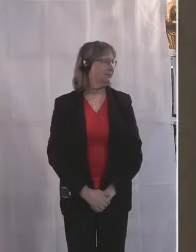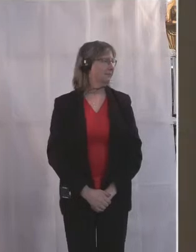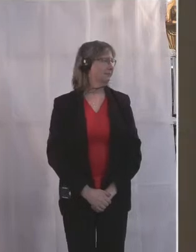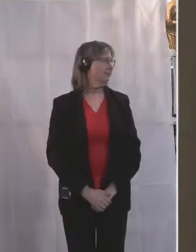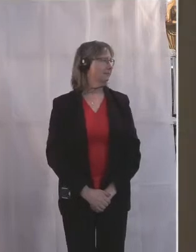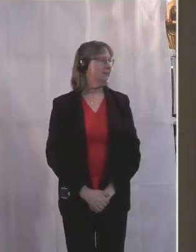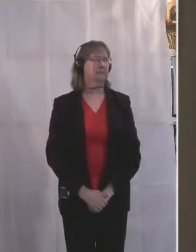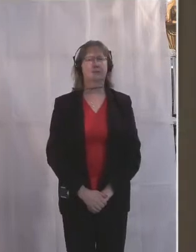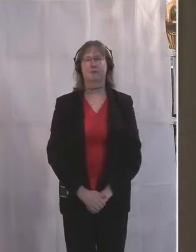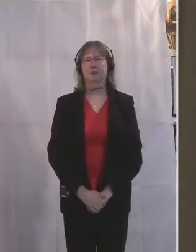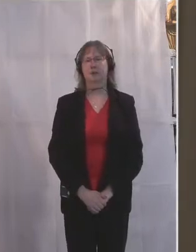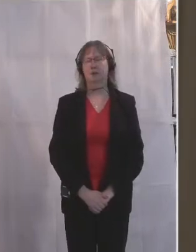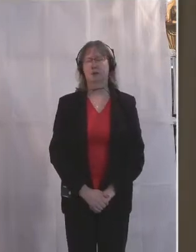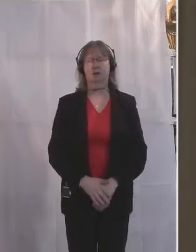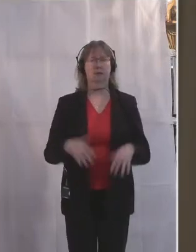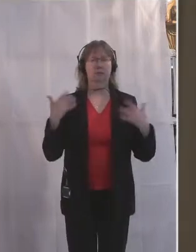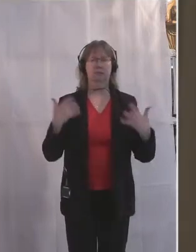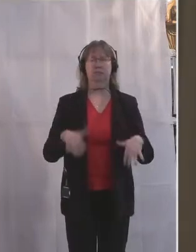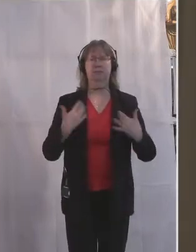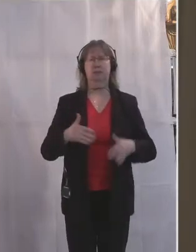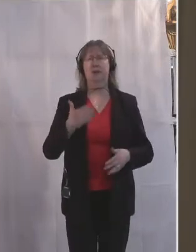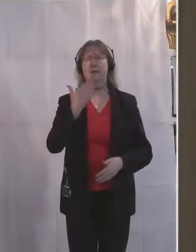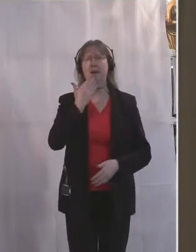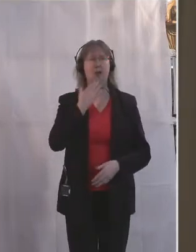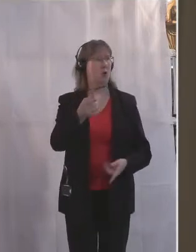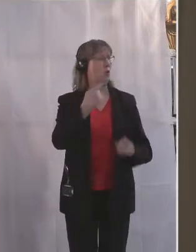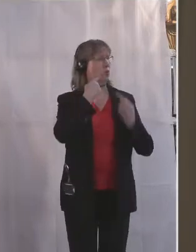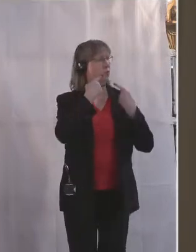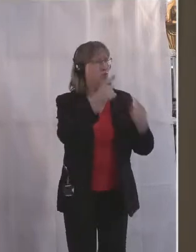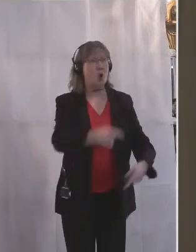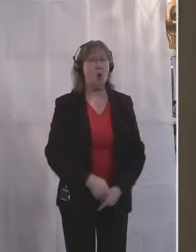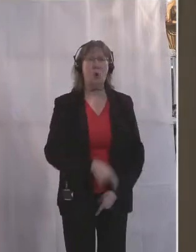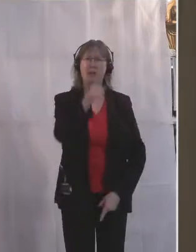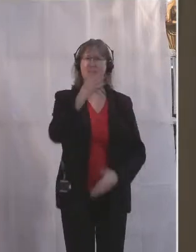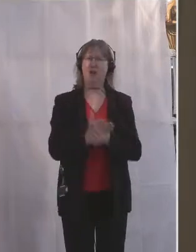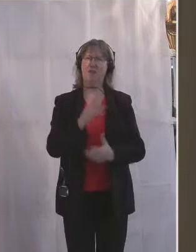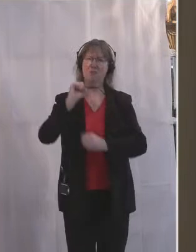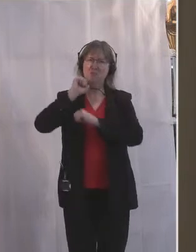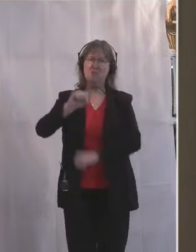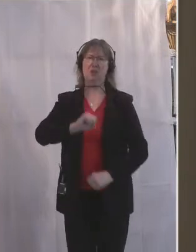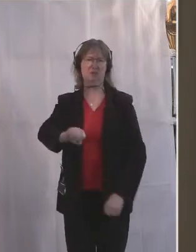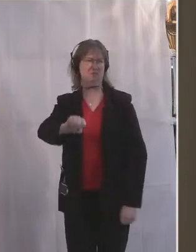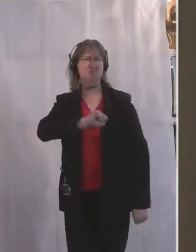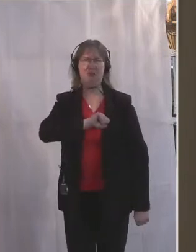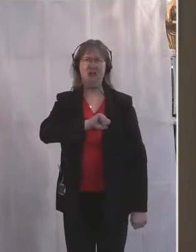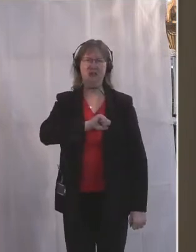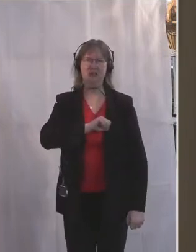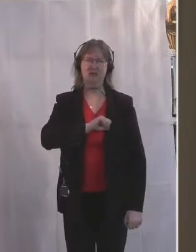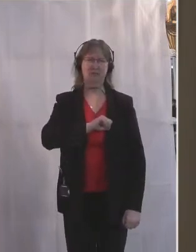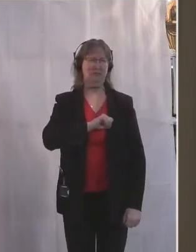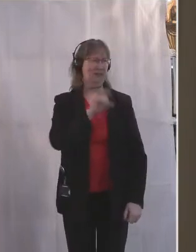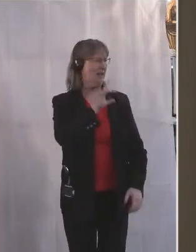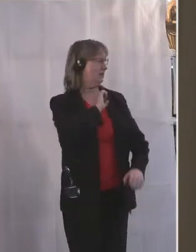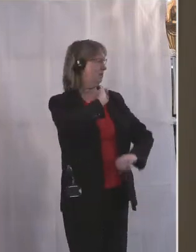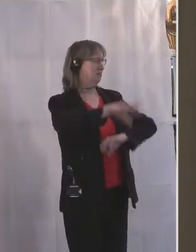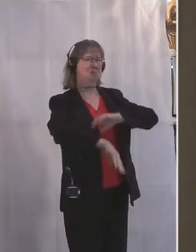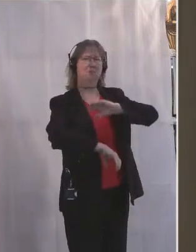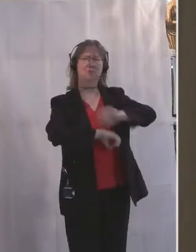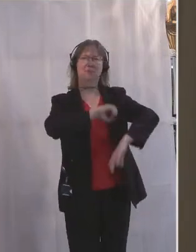Thank you very much, Indro. See, I told you, he's committed, he's passionate, you heard it, it's true.